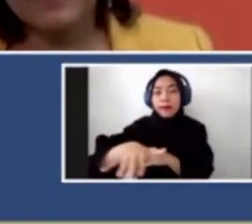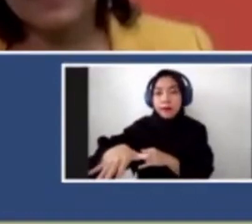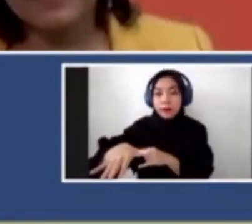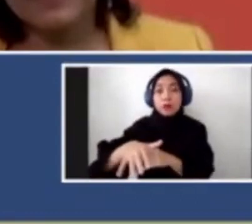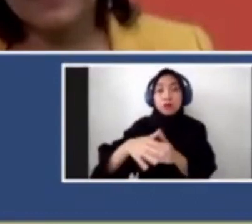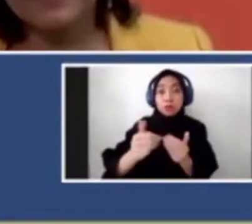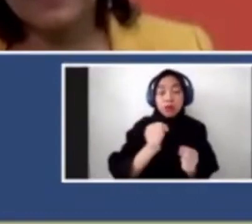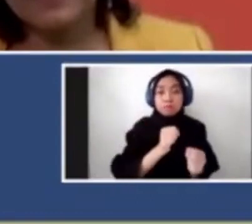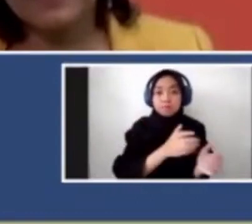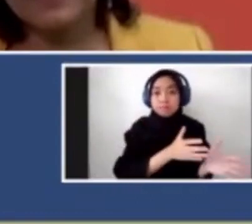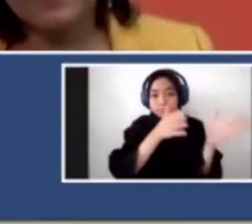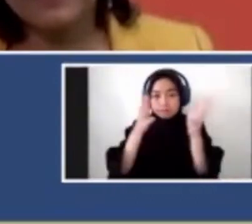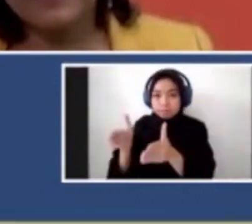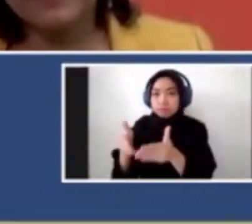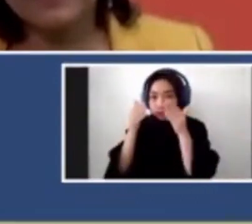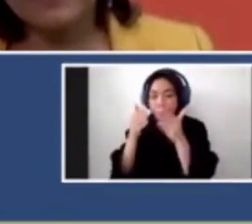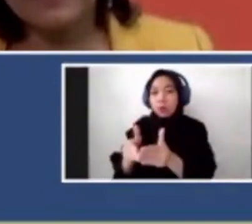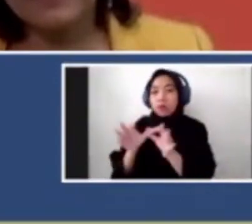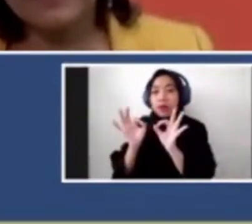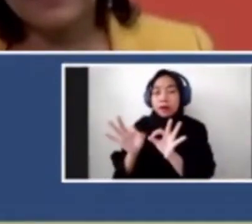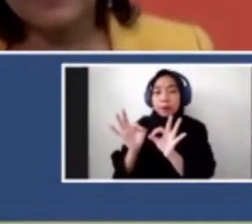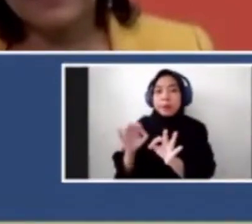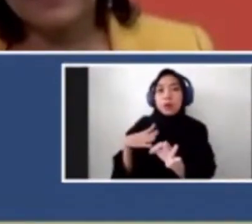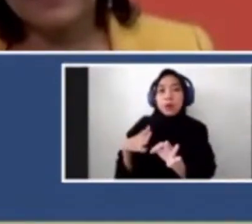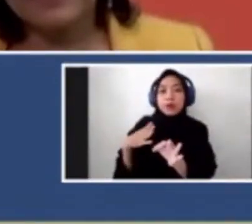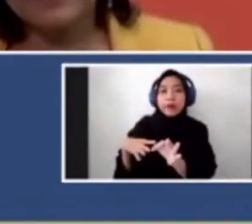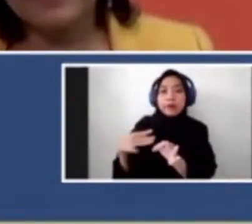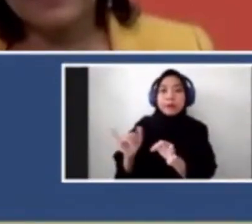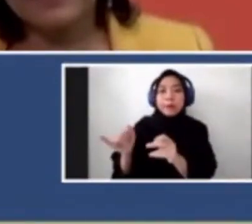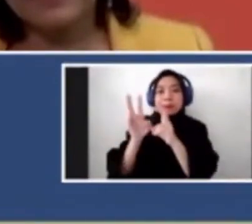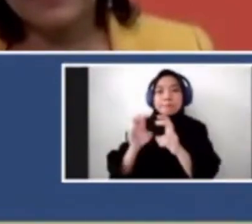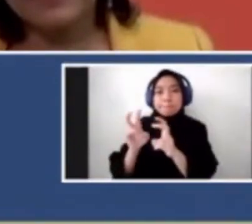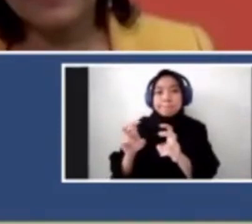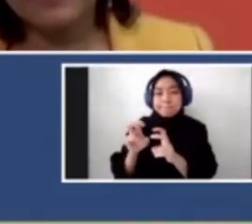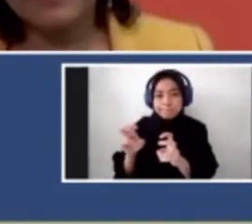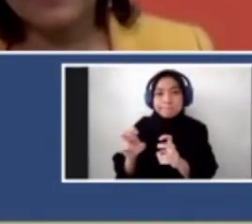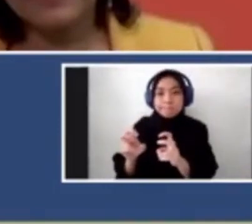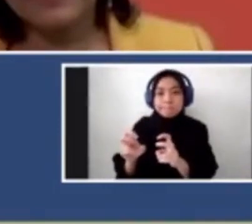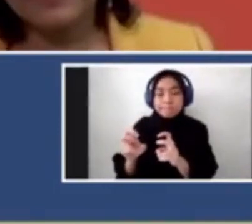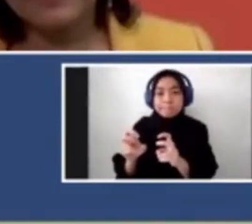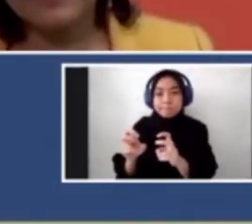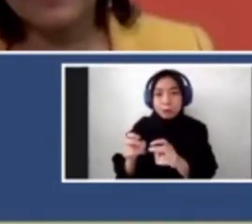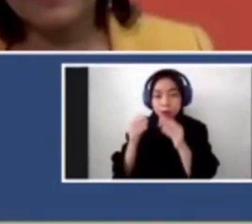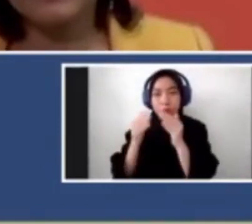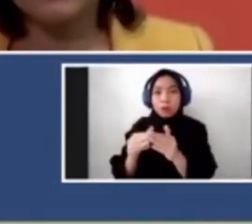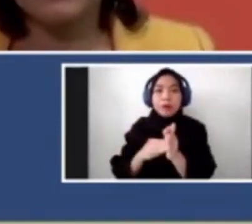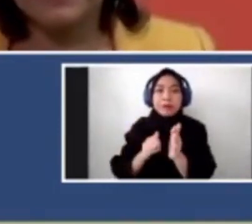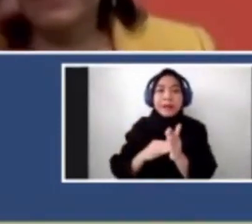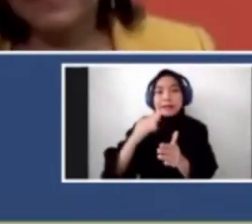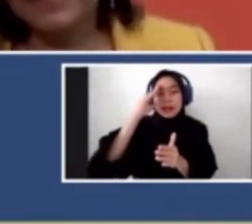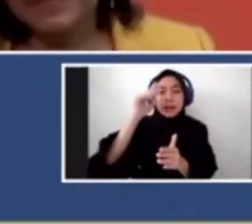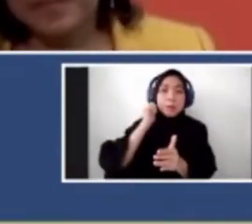the academic sector as a teacher and scientist. Her research addresses issues of gender and design, as well as